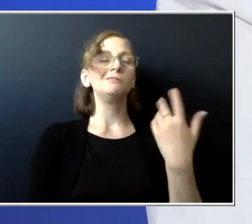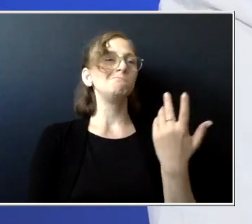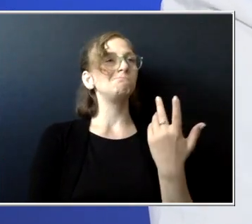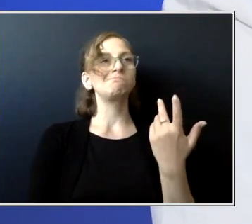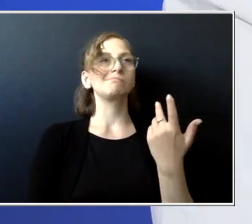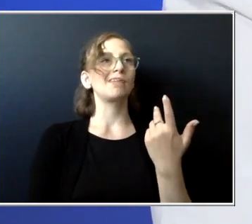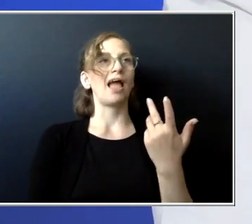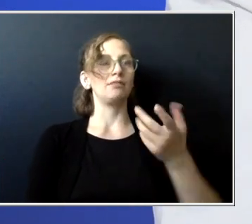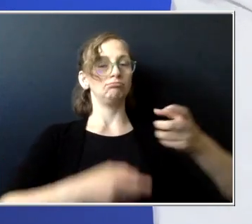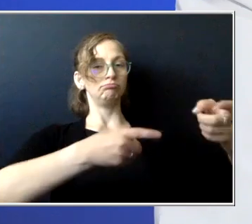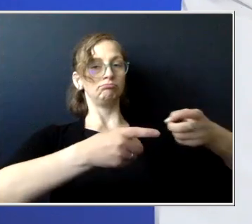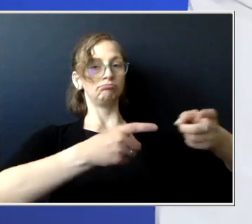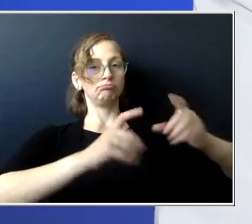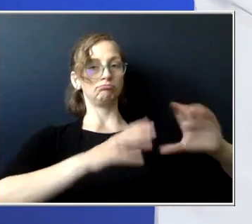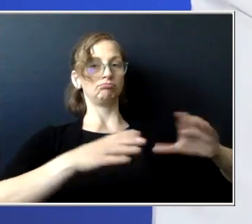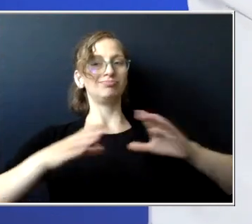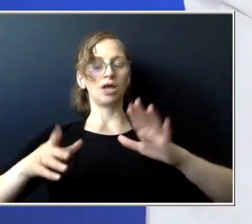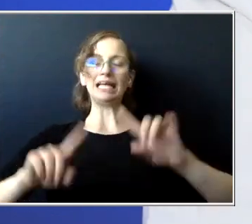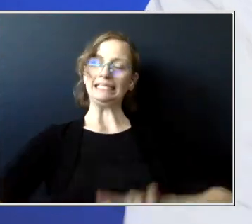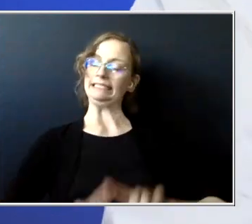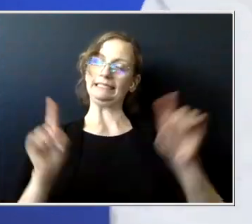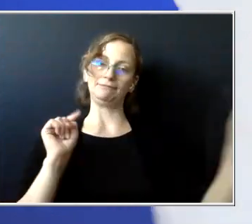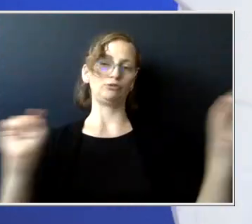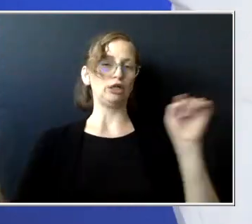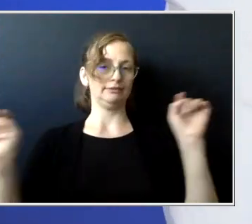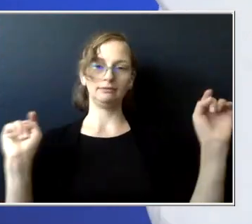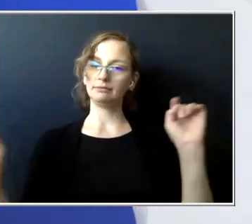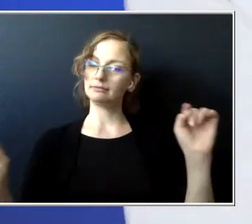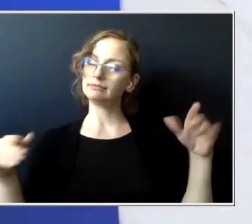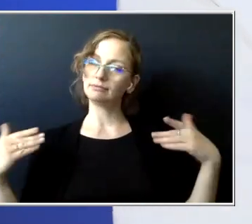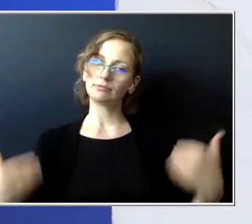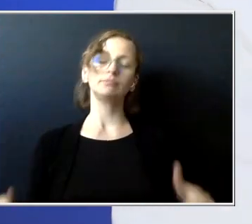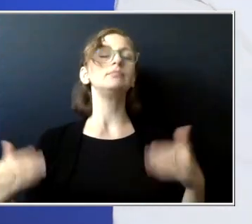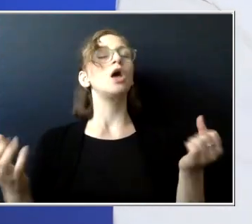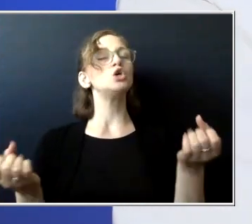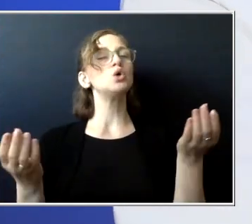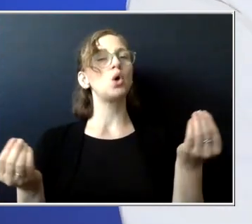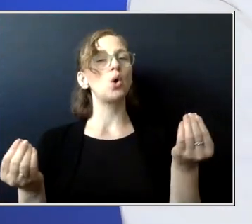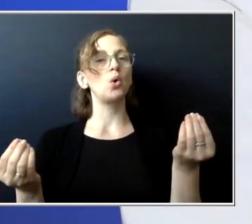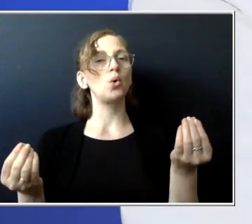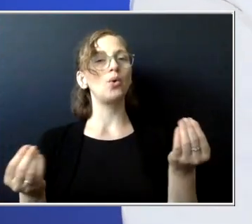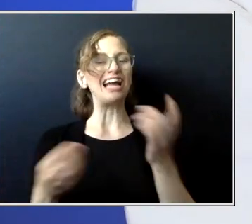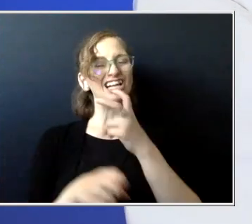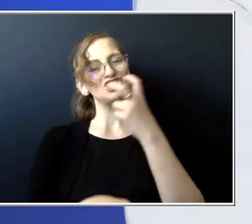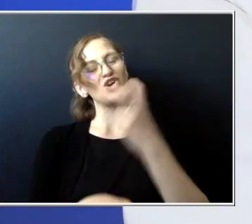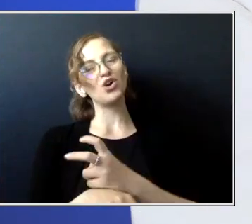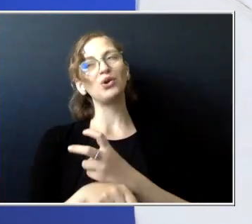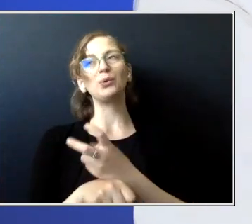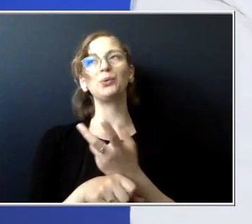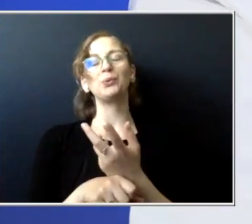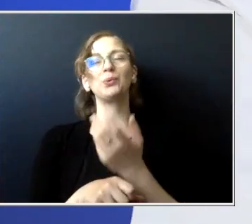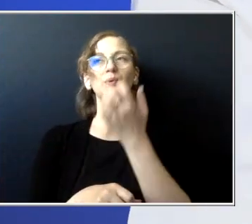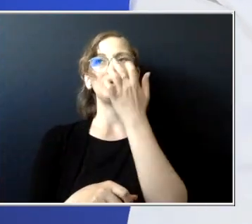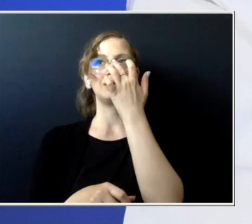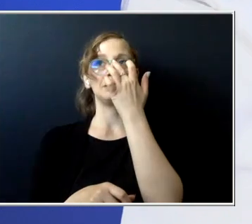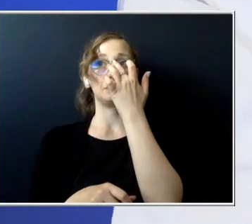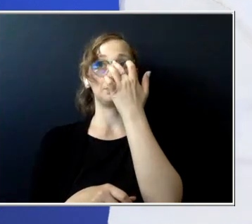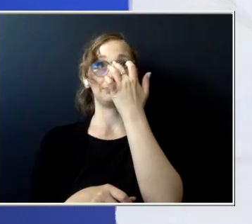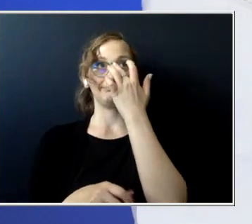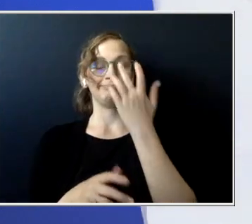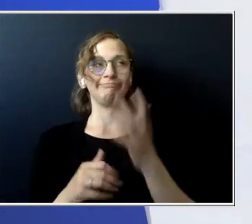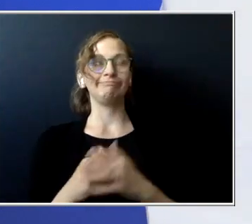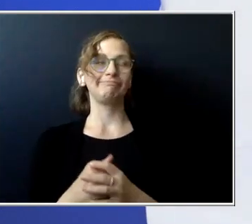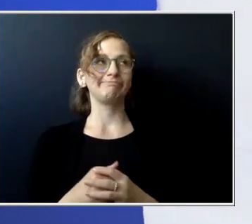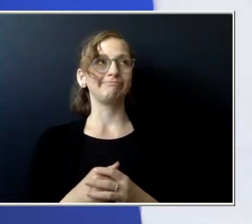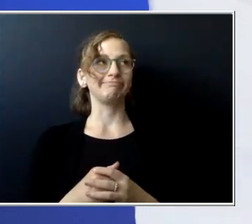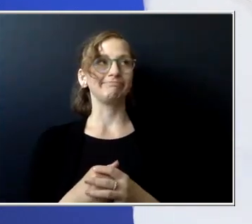very different. So it's very difficult to translate this to our patient population, but the long and the short